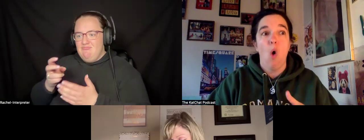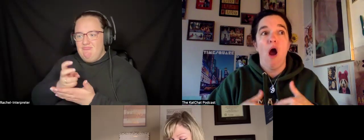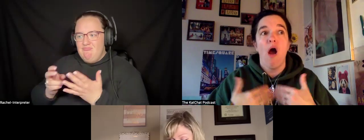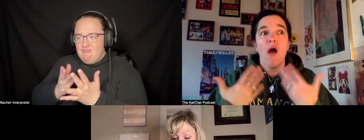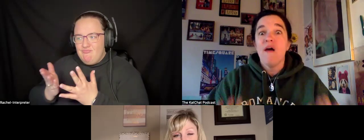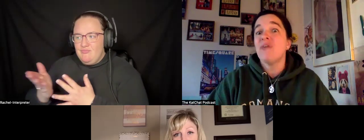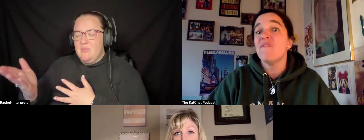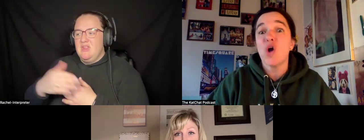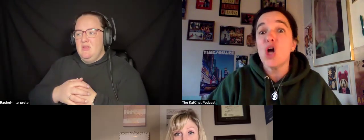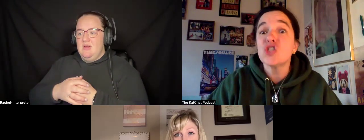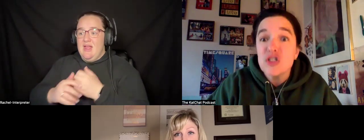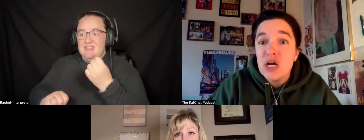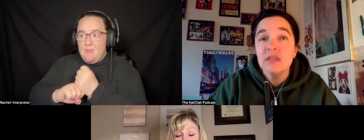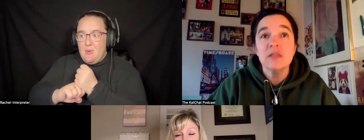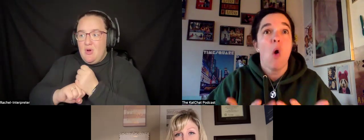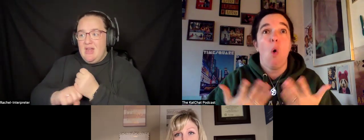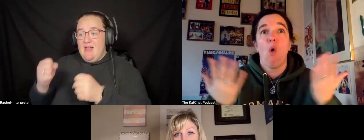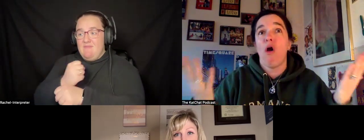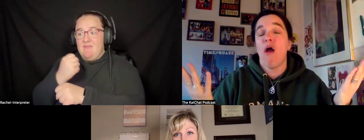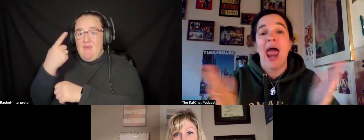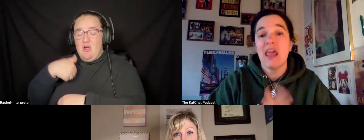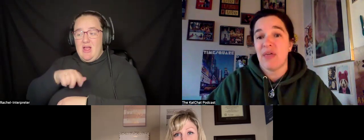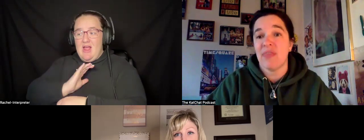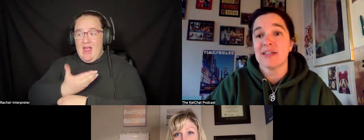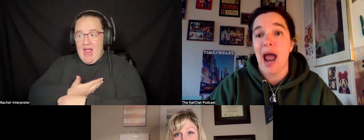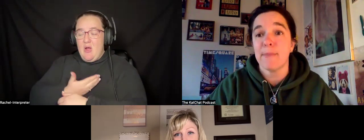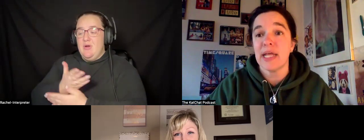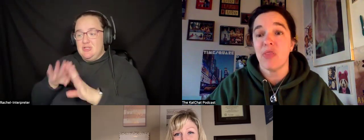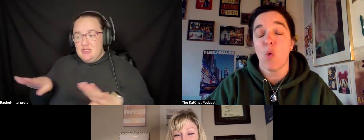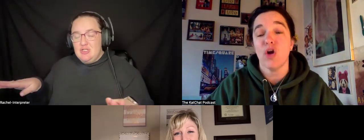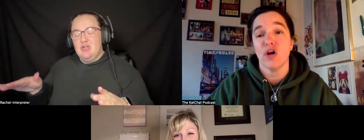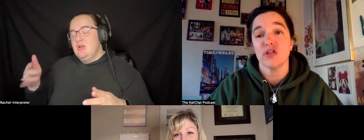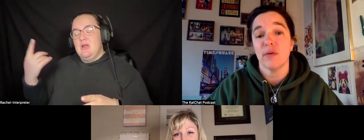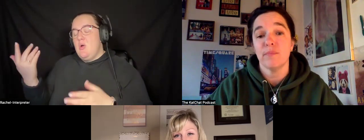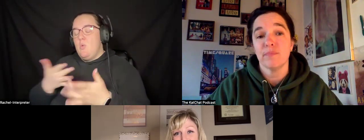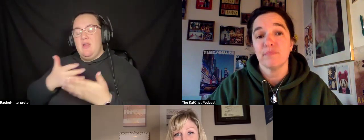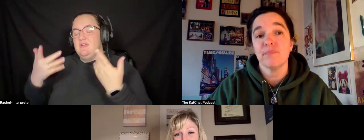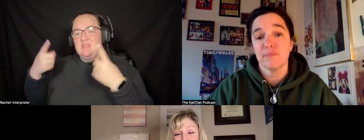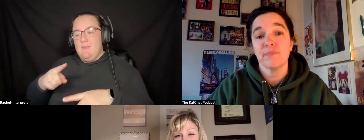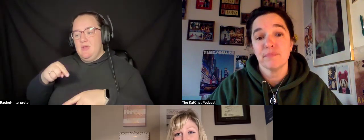support or fight for our children or anything that's happening in the world.